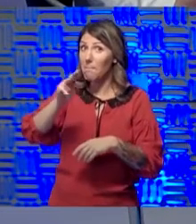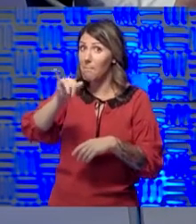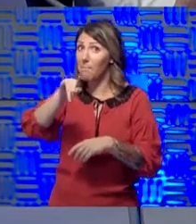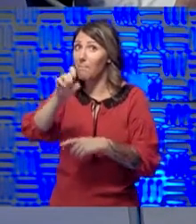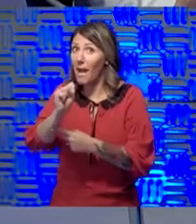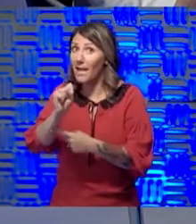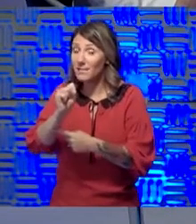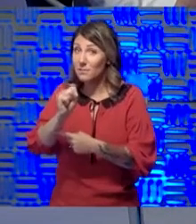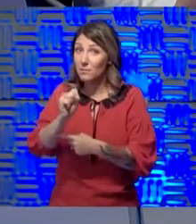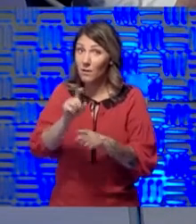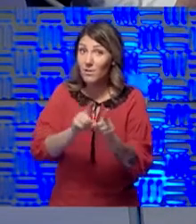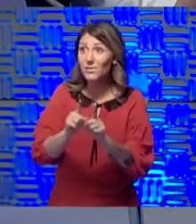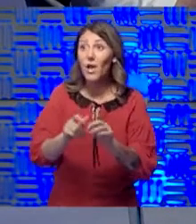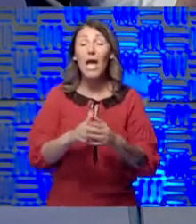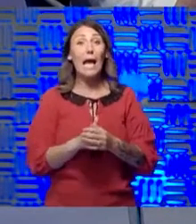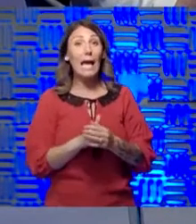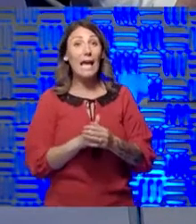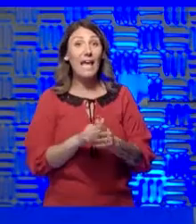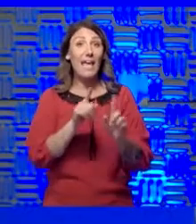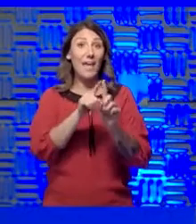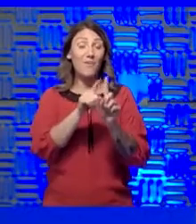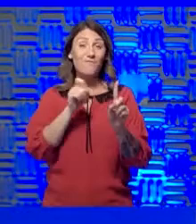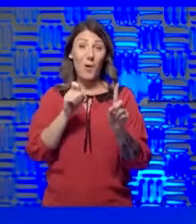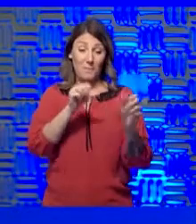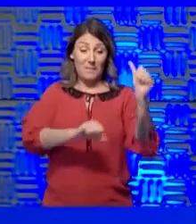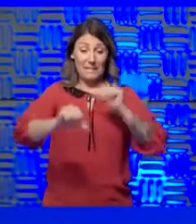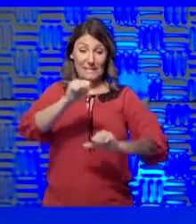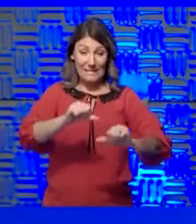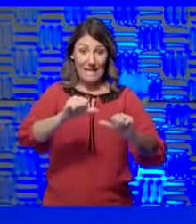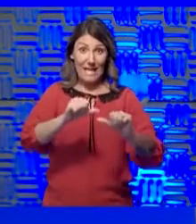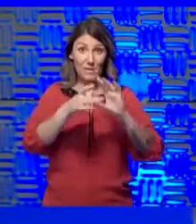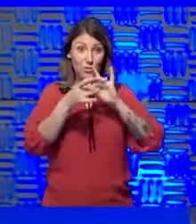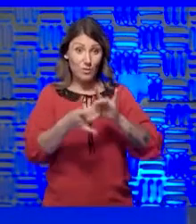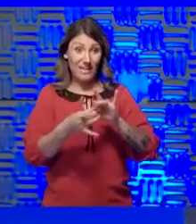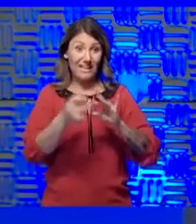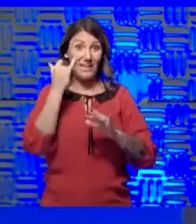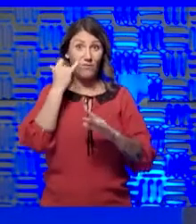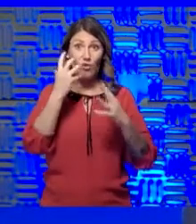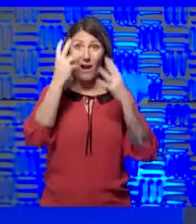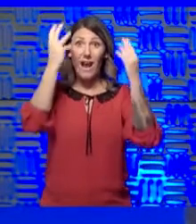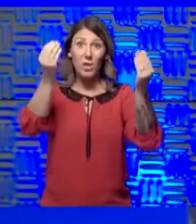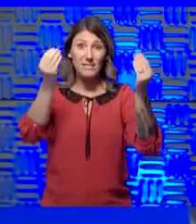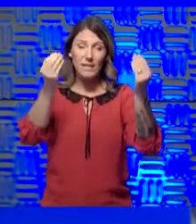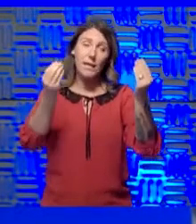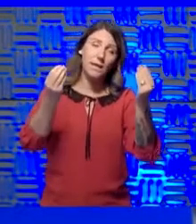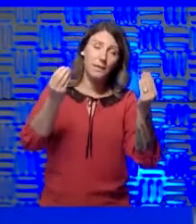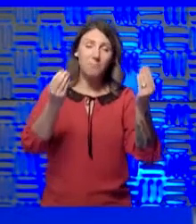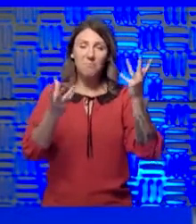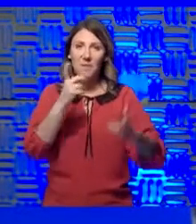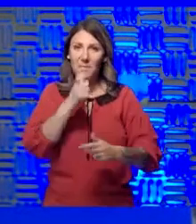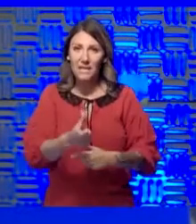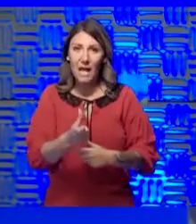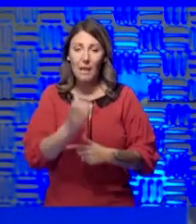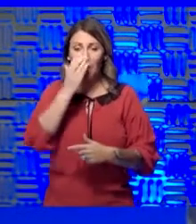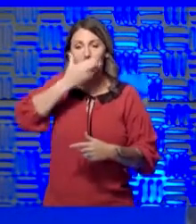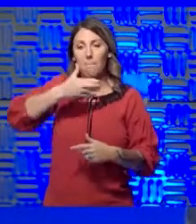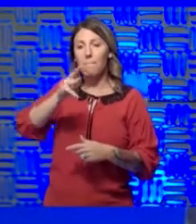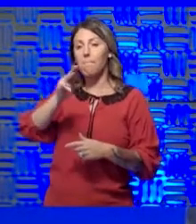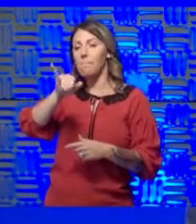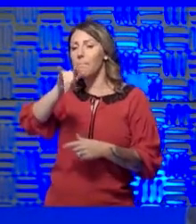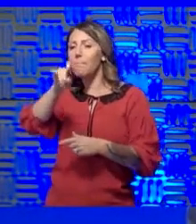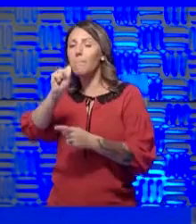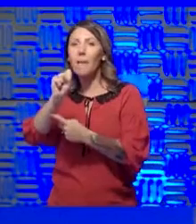Come on, fess up, guys. Let's I go. would say from the pure science part, especially if you're outside, you probably do not. The mask was especially recommended if you